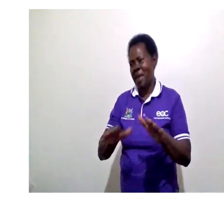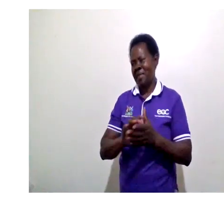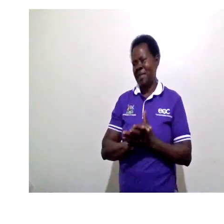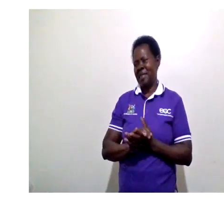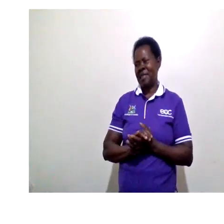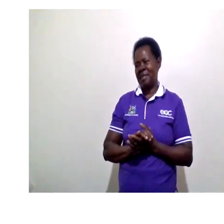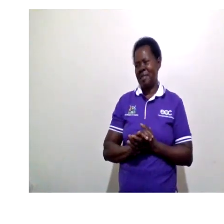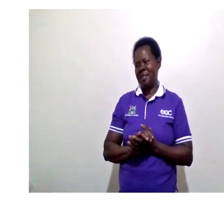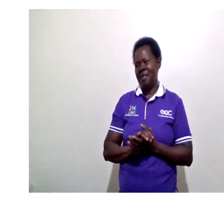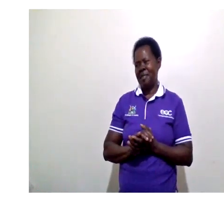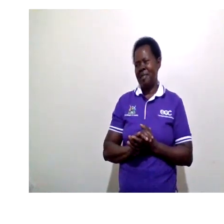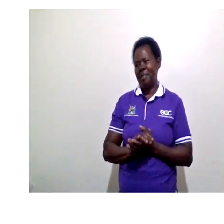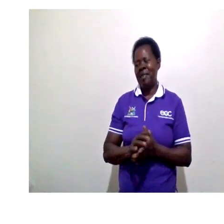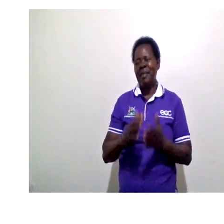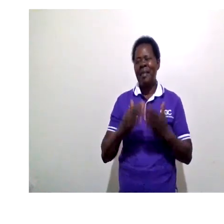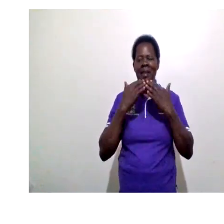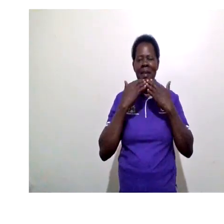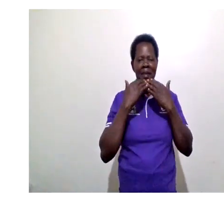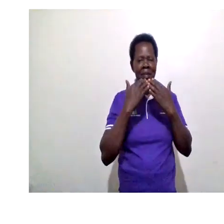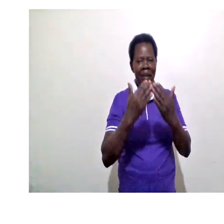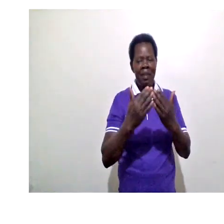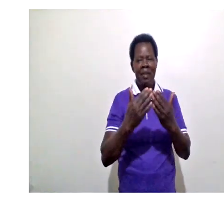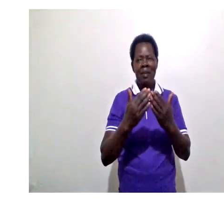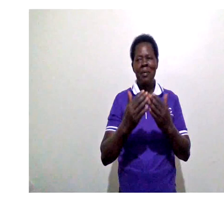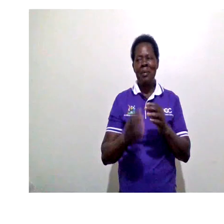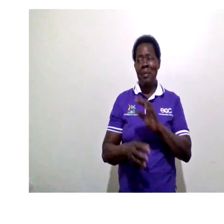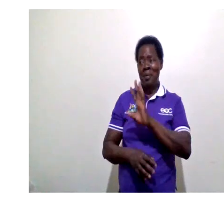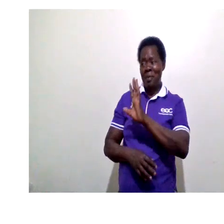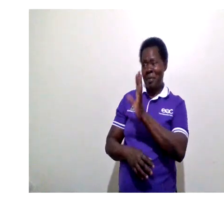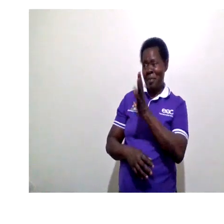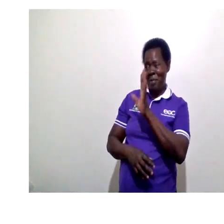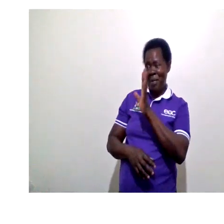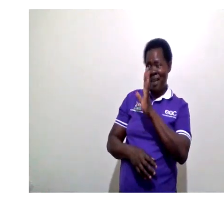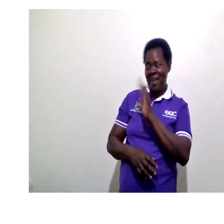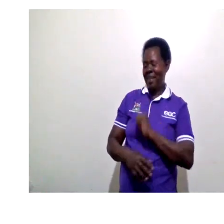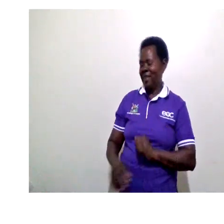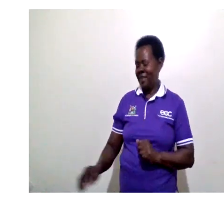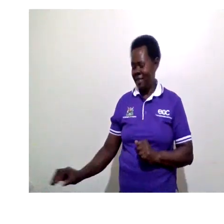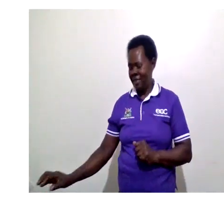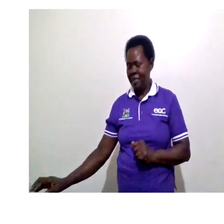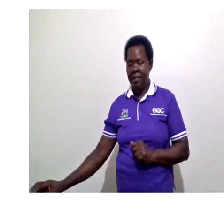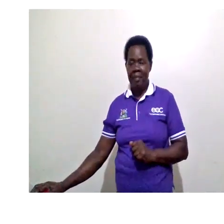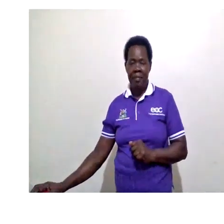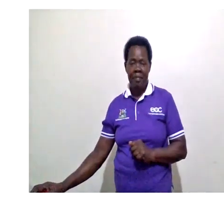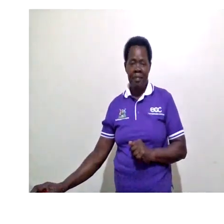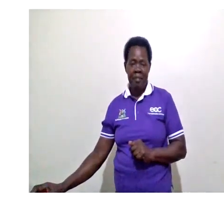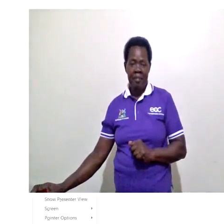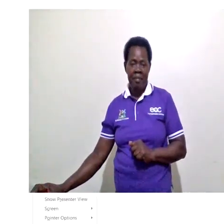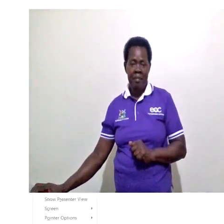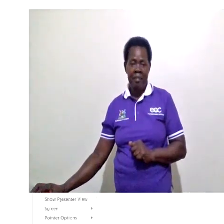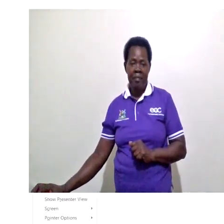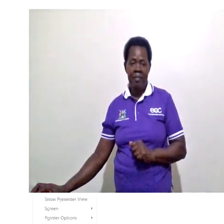things in bases. Thank you. Bye-bye.